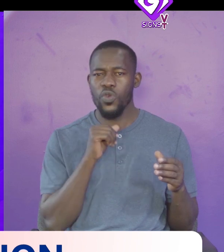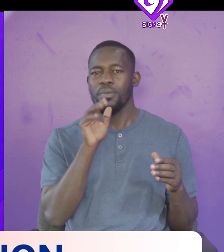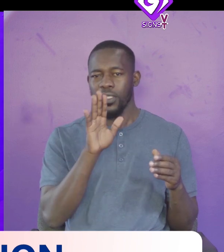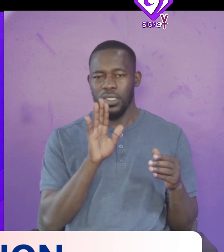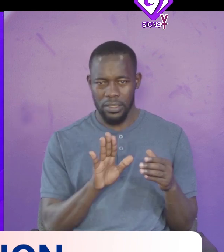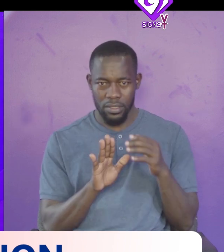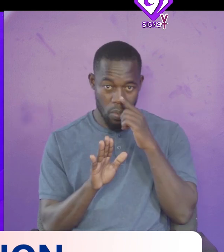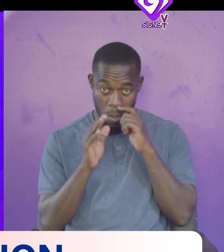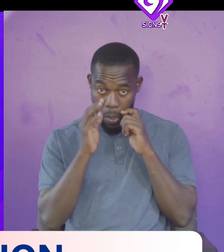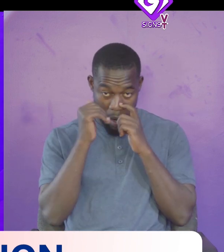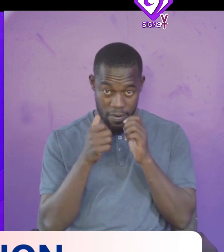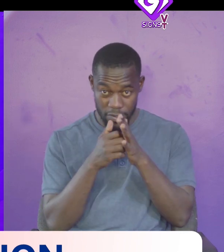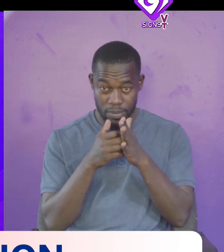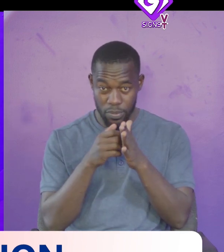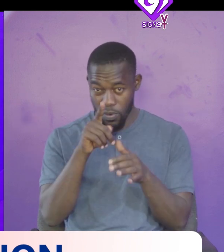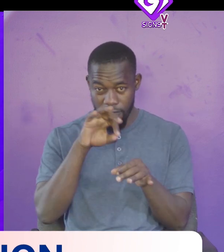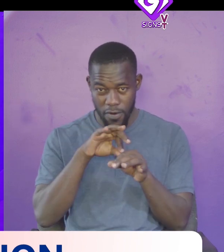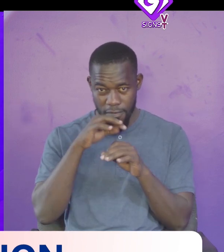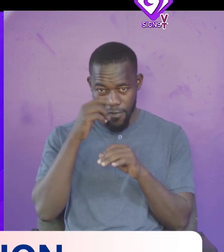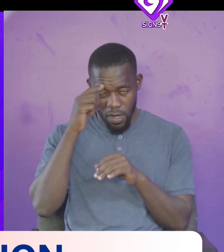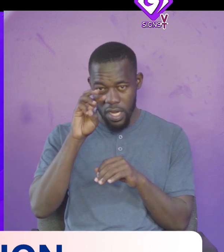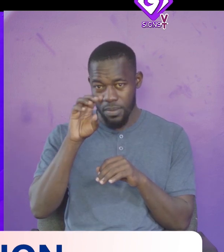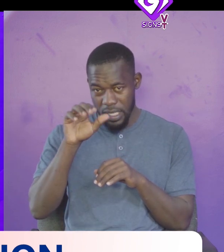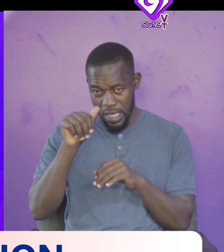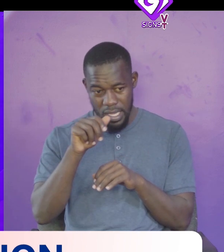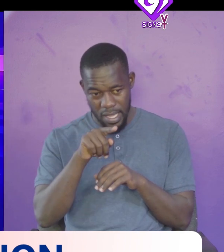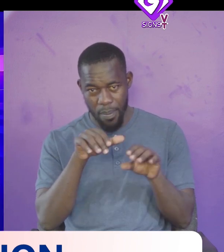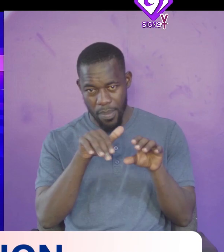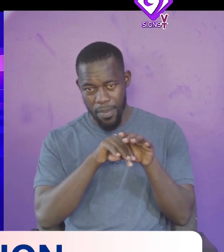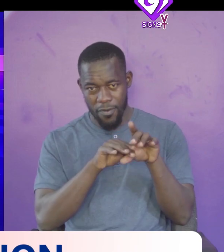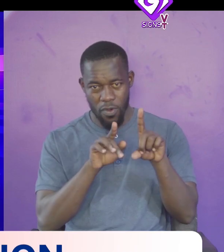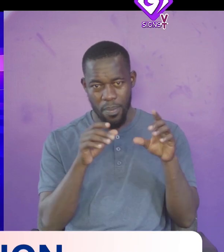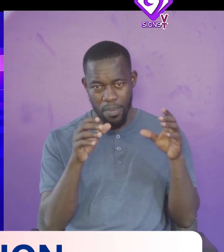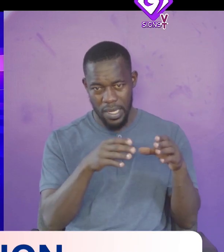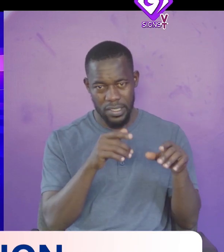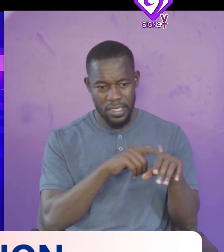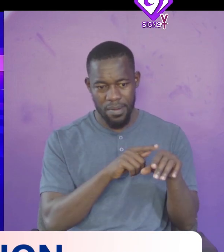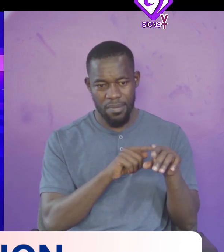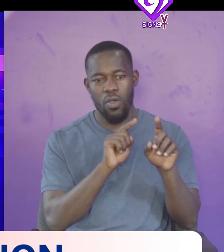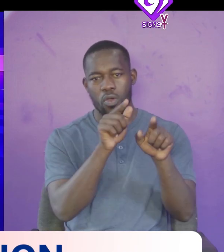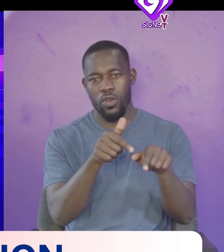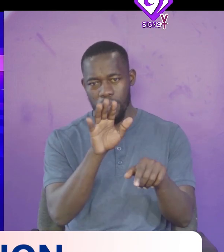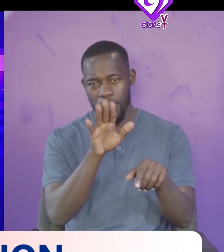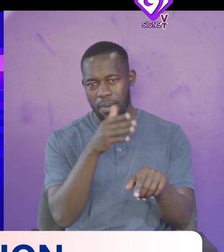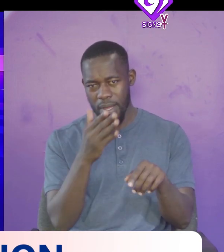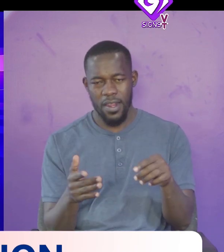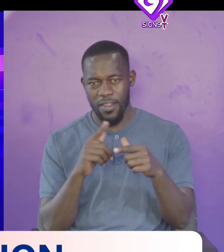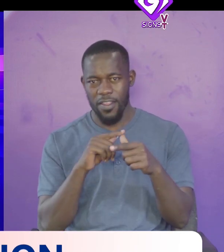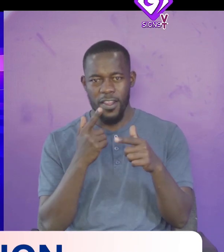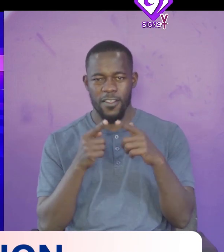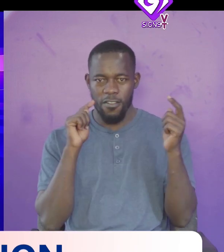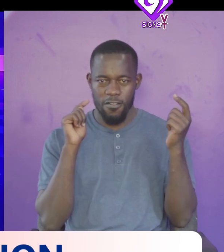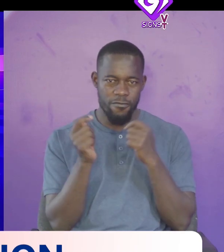member of parliament or an MCA in a party. When they go to that house, they convert themselves from becoming your